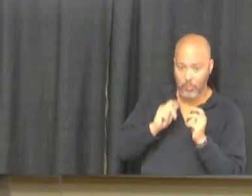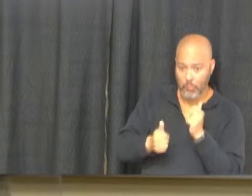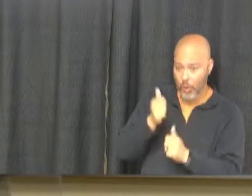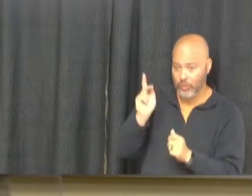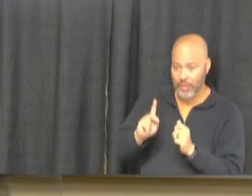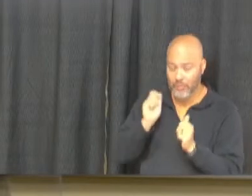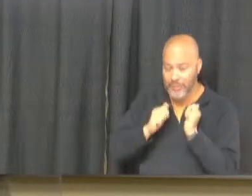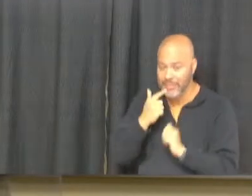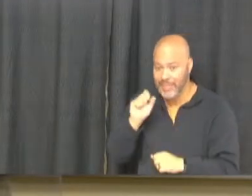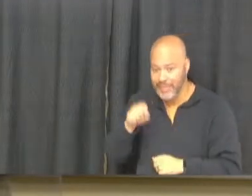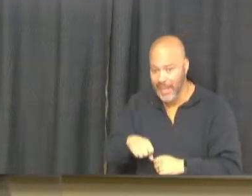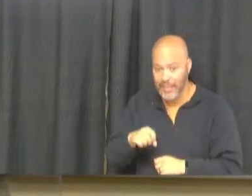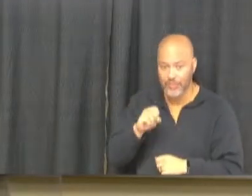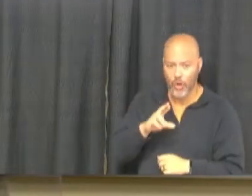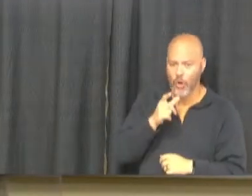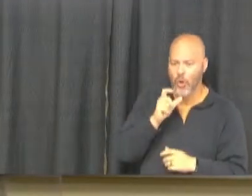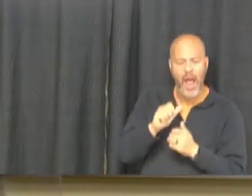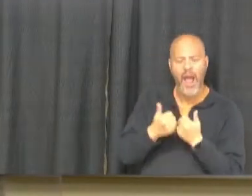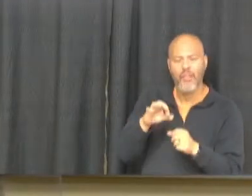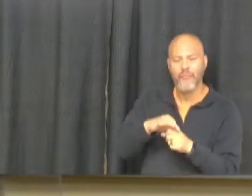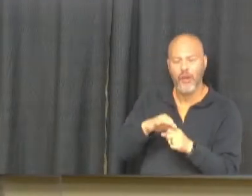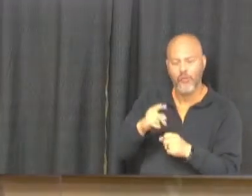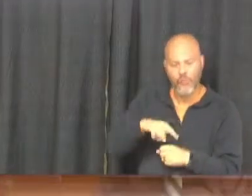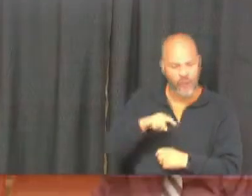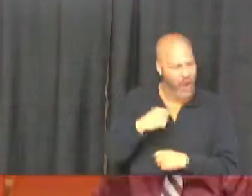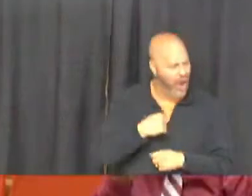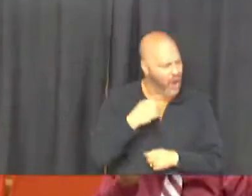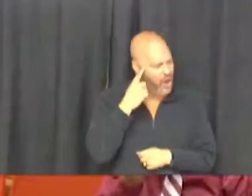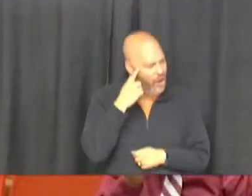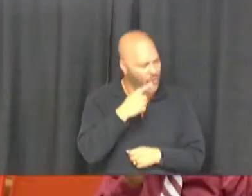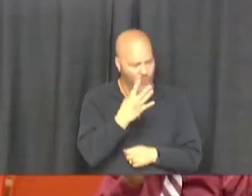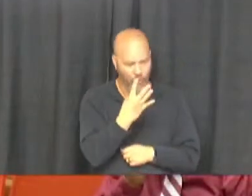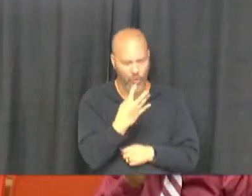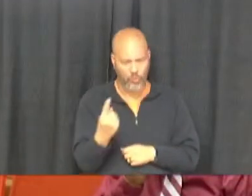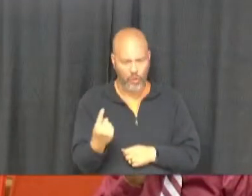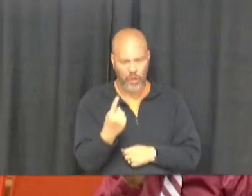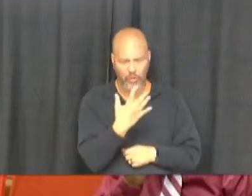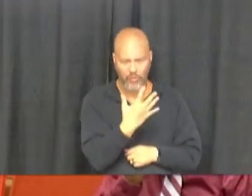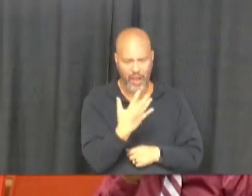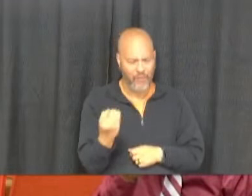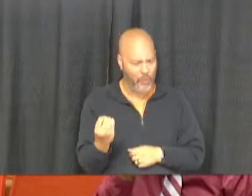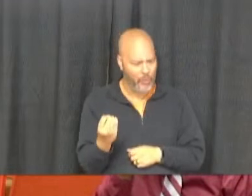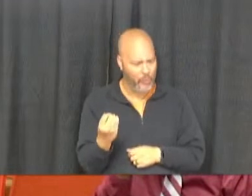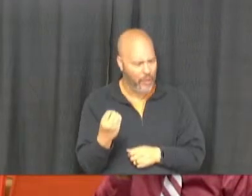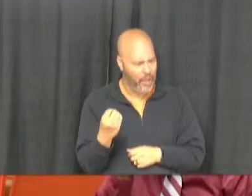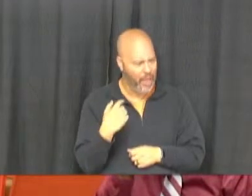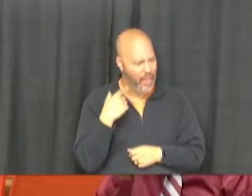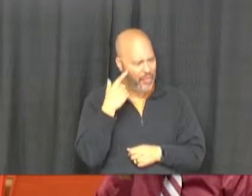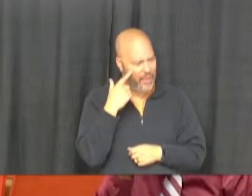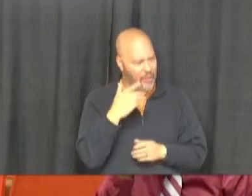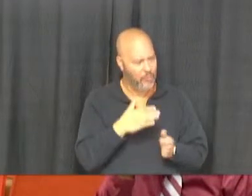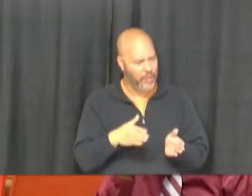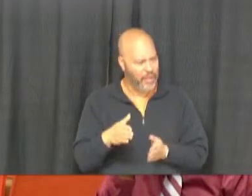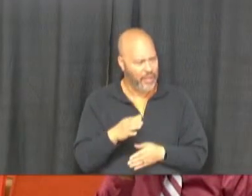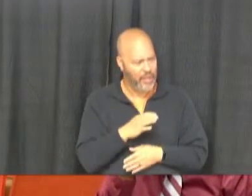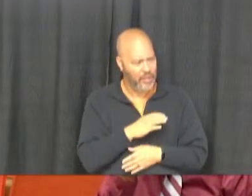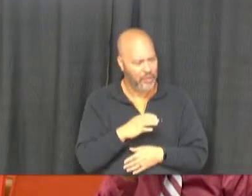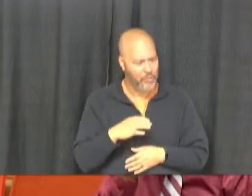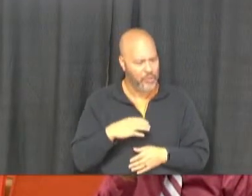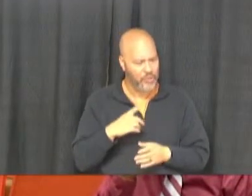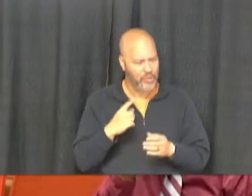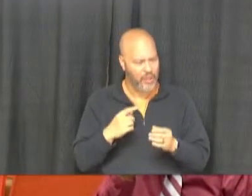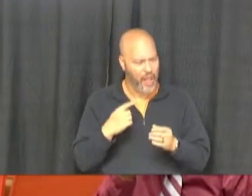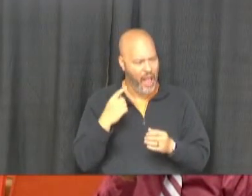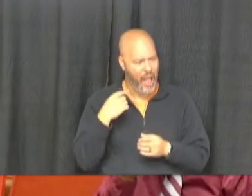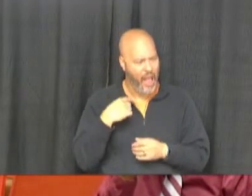everybody said yes, or? I believe this was either 4-1 or 5-0. The Planning Commission voted in favor of it. I